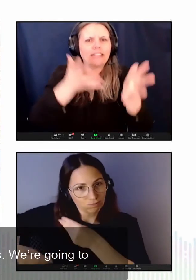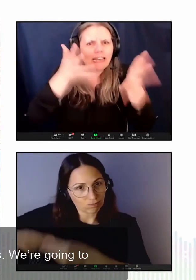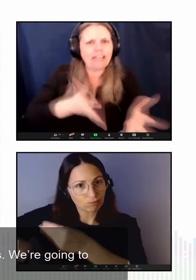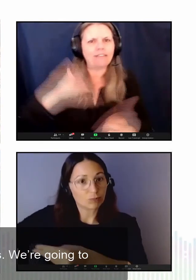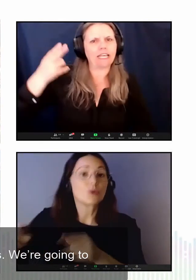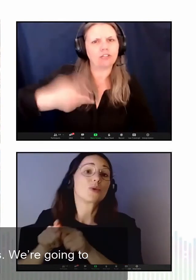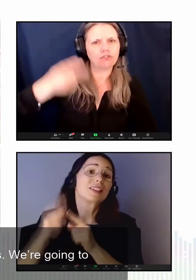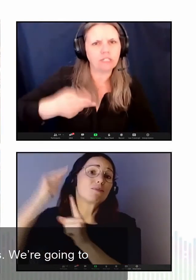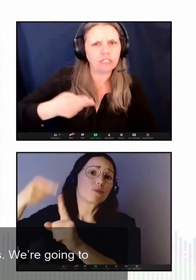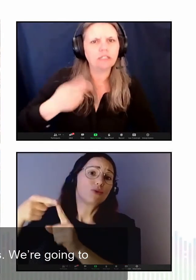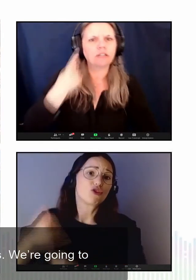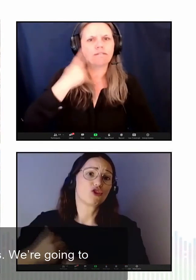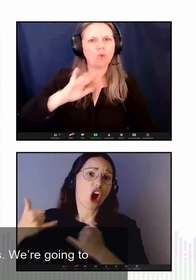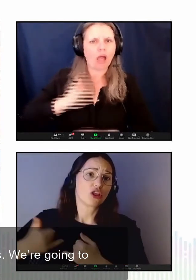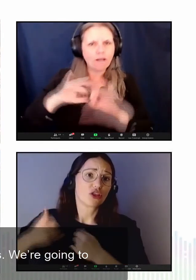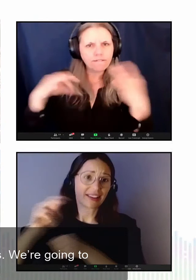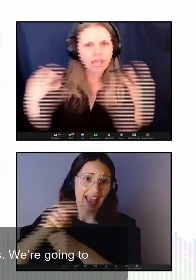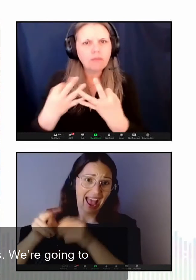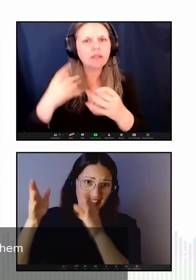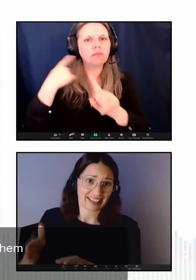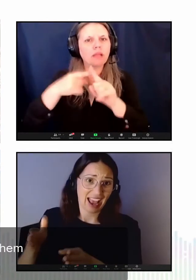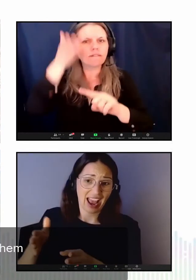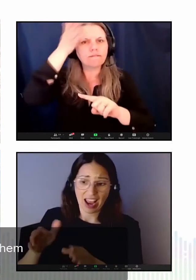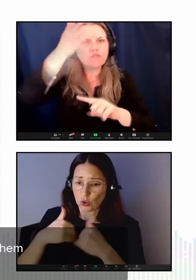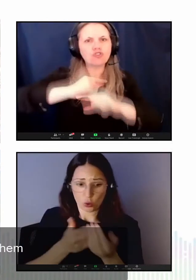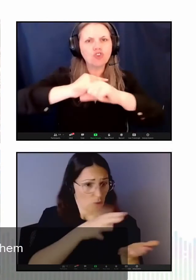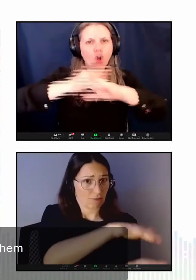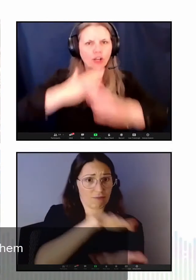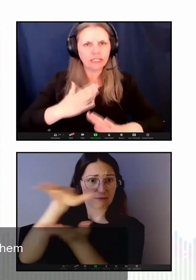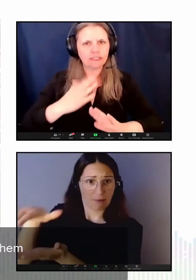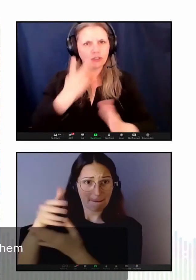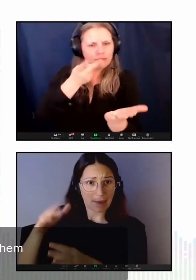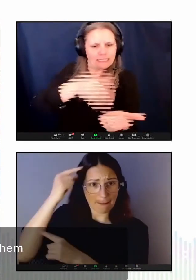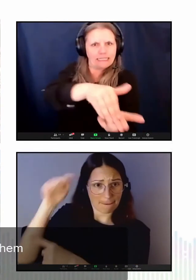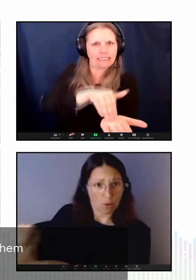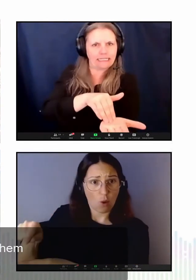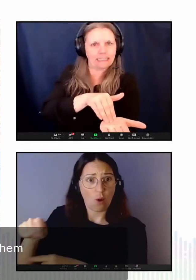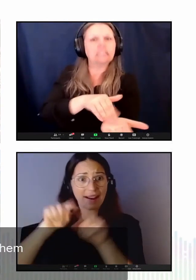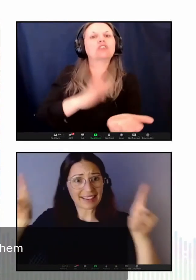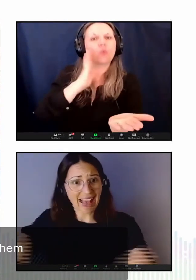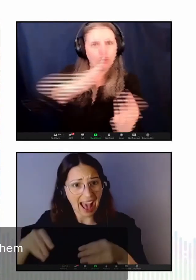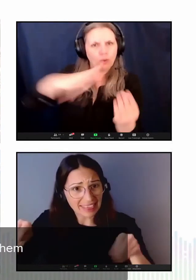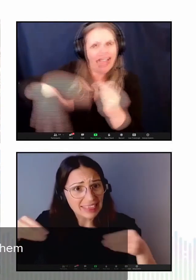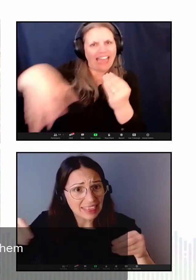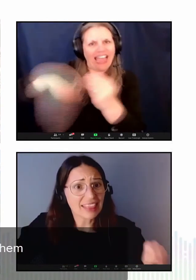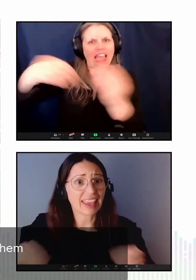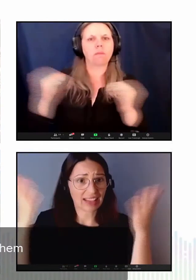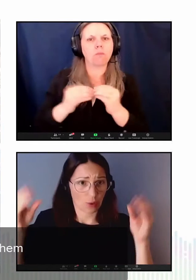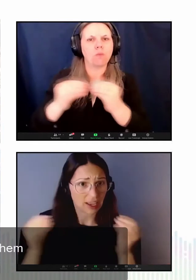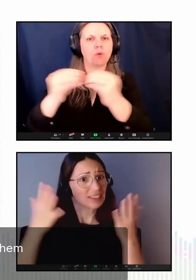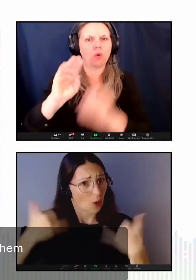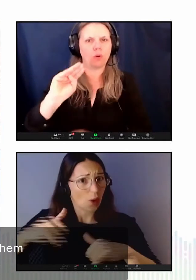to have those maps. We are going to continue to make those maps for them and leave them